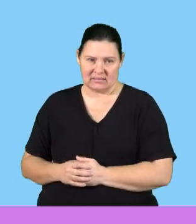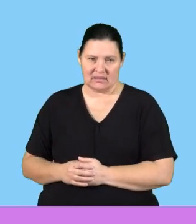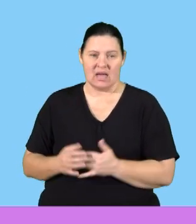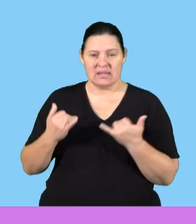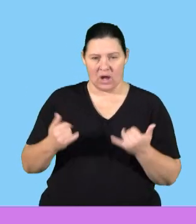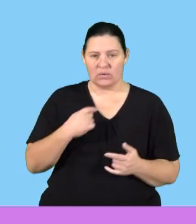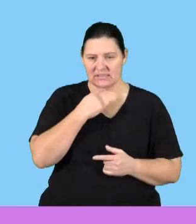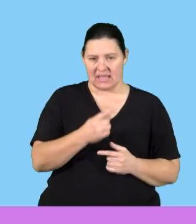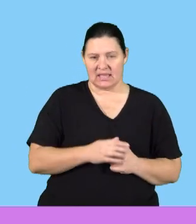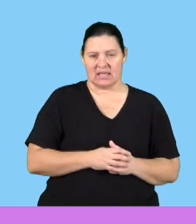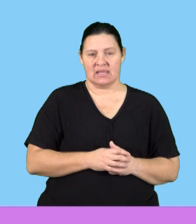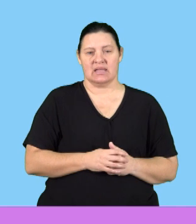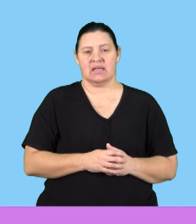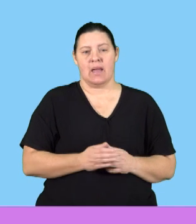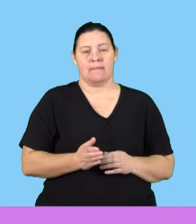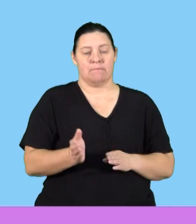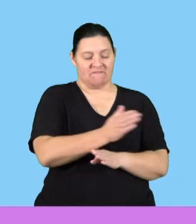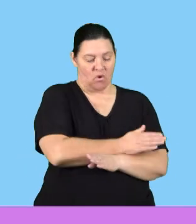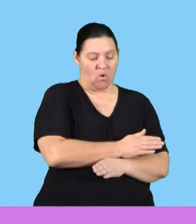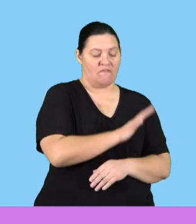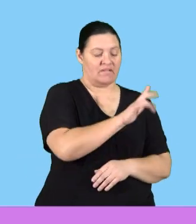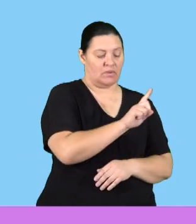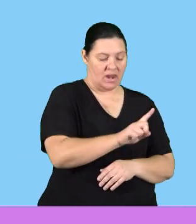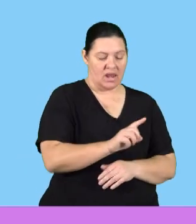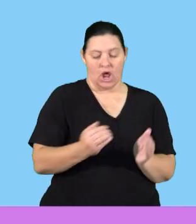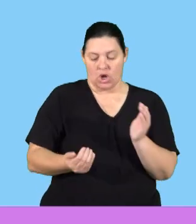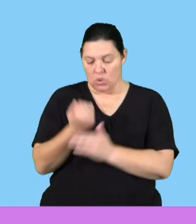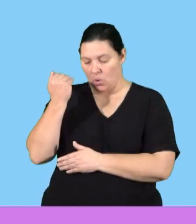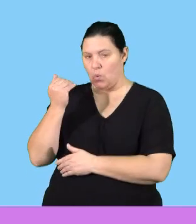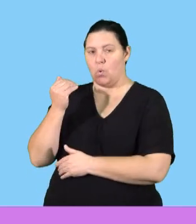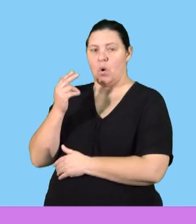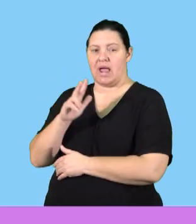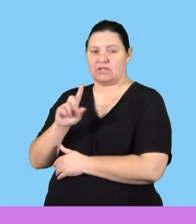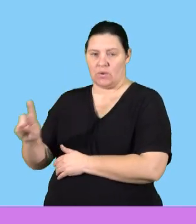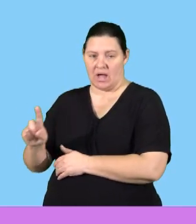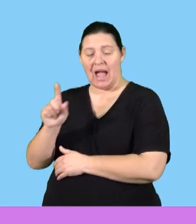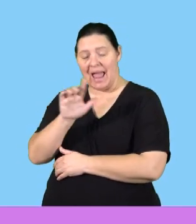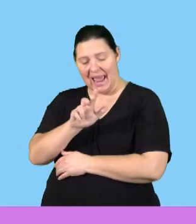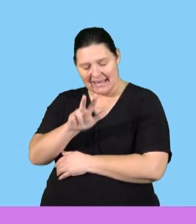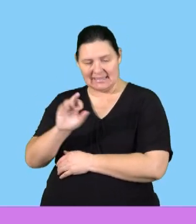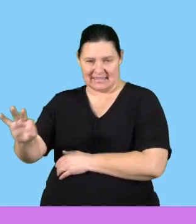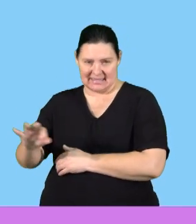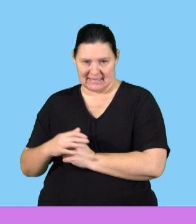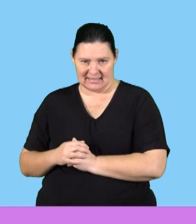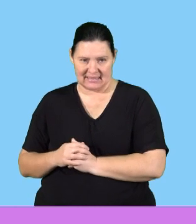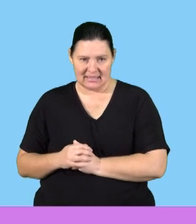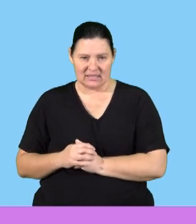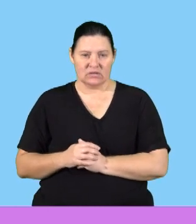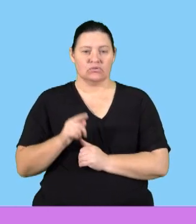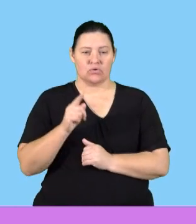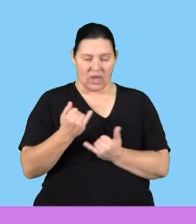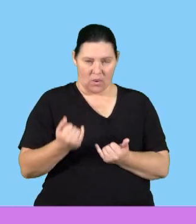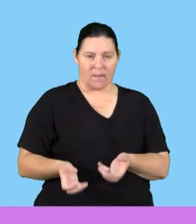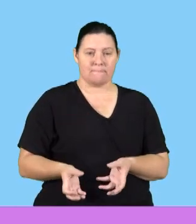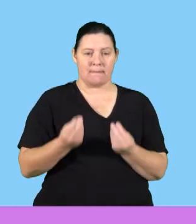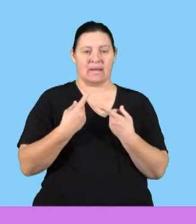the previous is 51% and the new is 83%. So now to calculate this, remember, the first